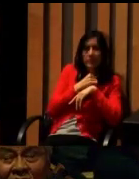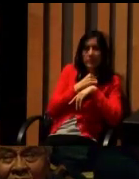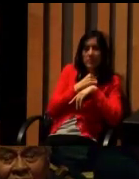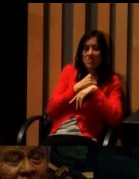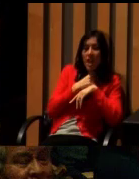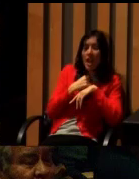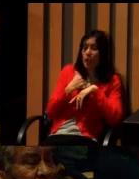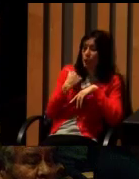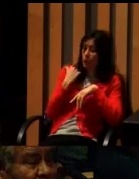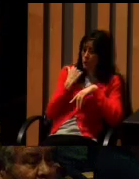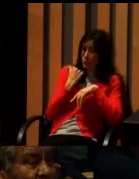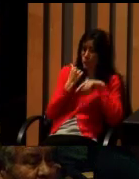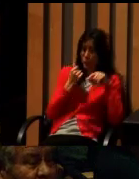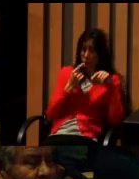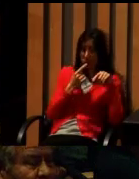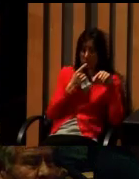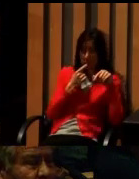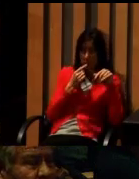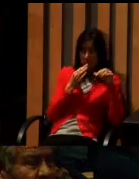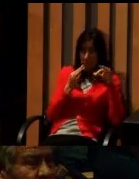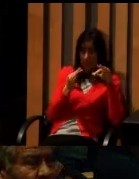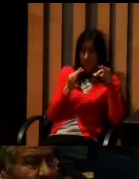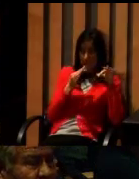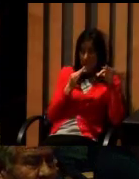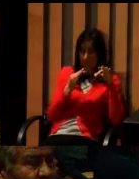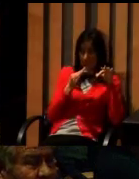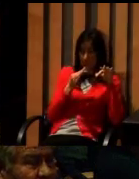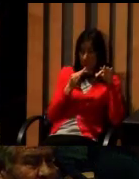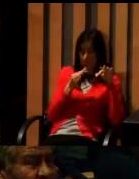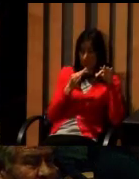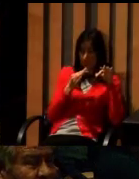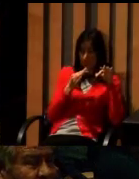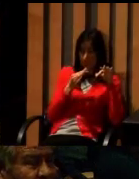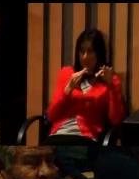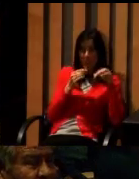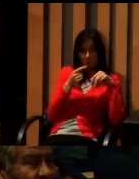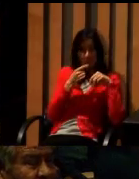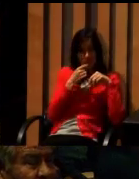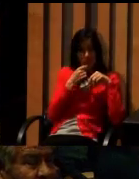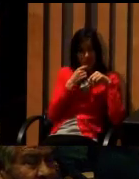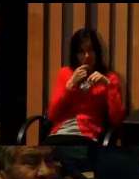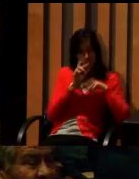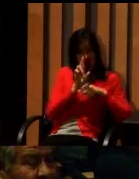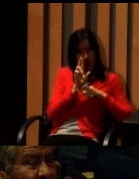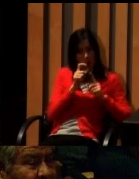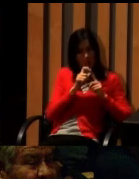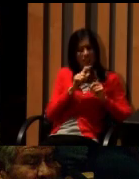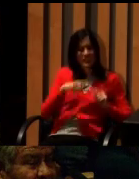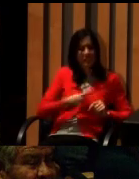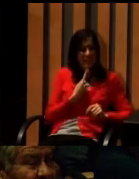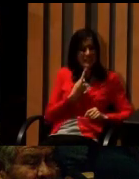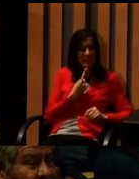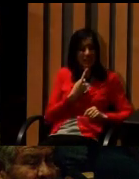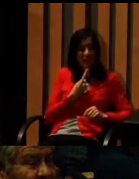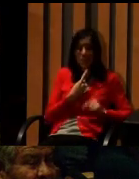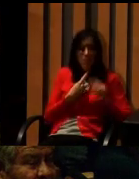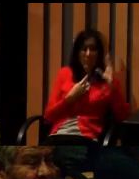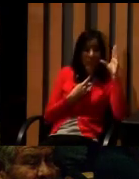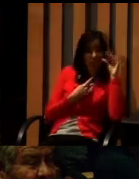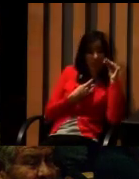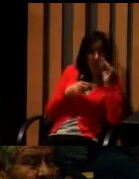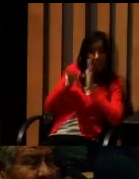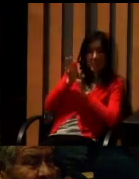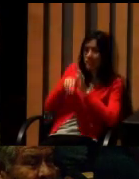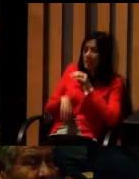though you expressed to him that you found the R word offensive, he continued to say it right to your face over and over again